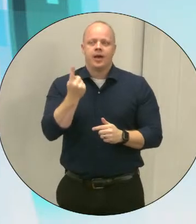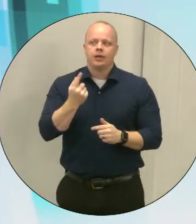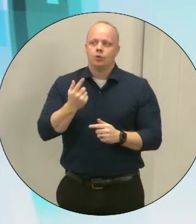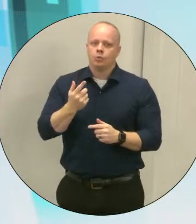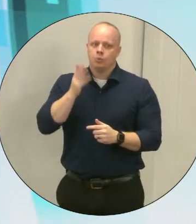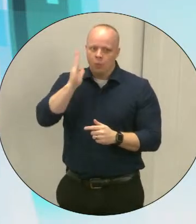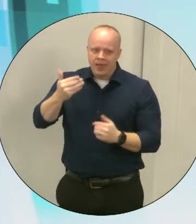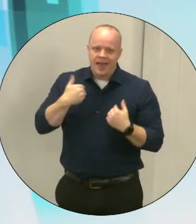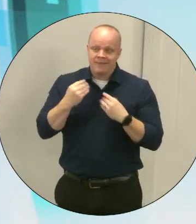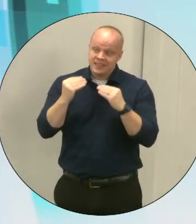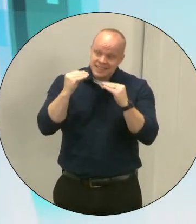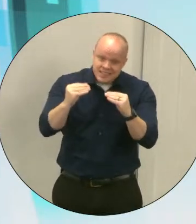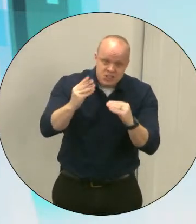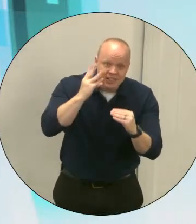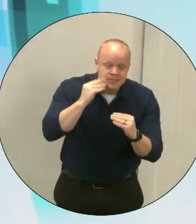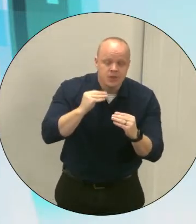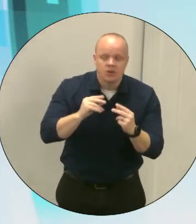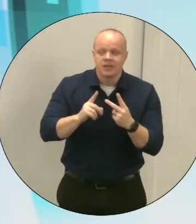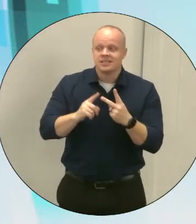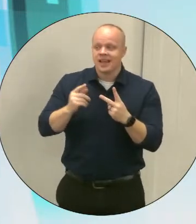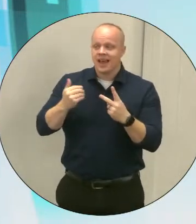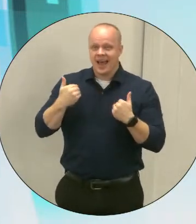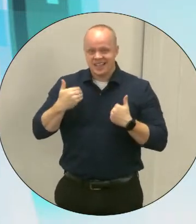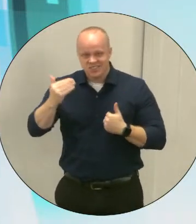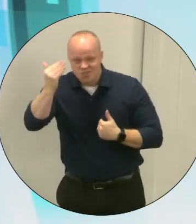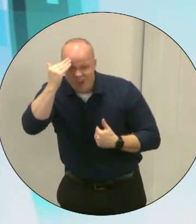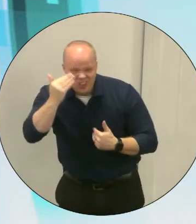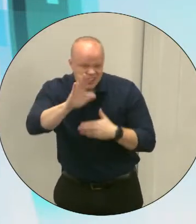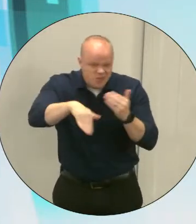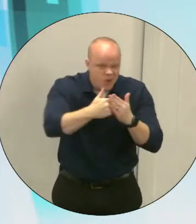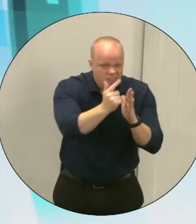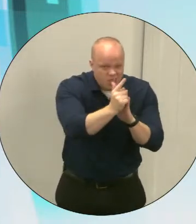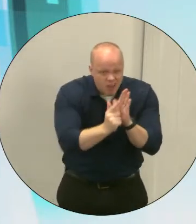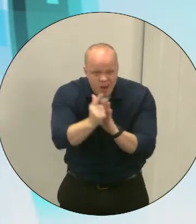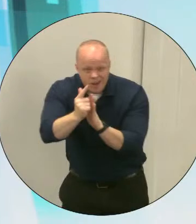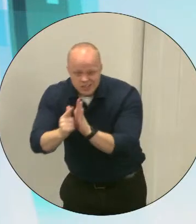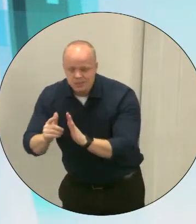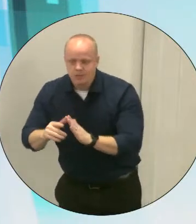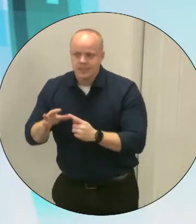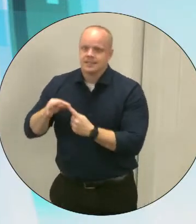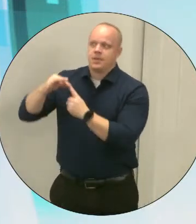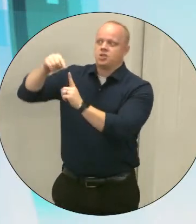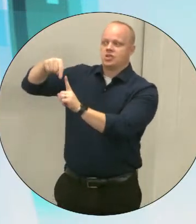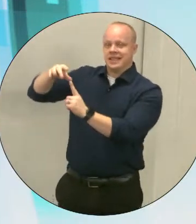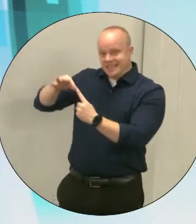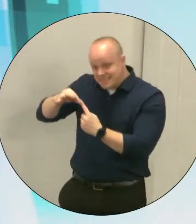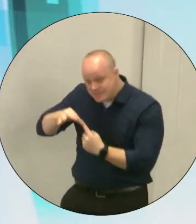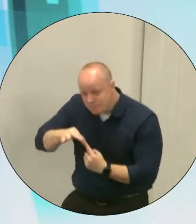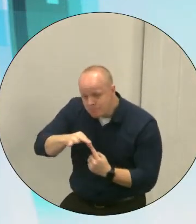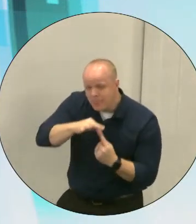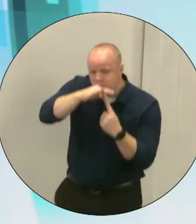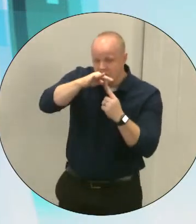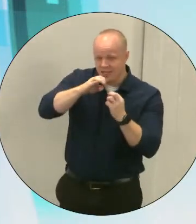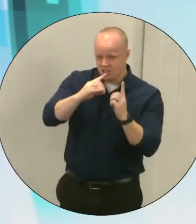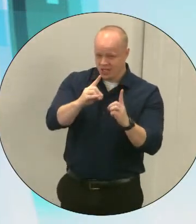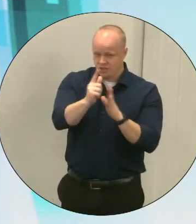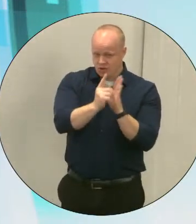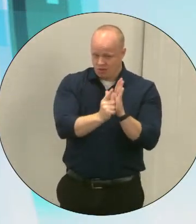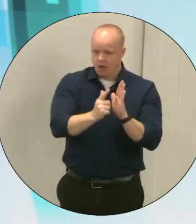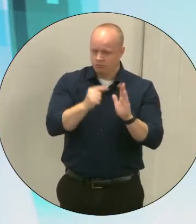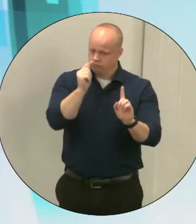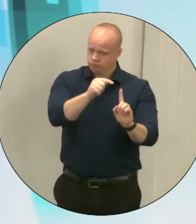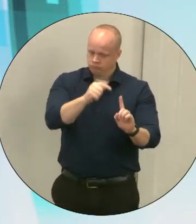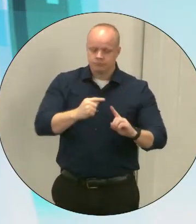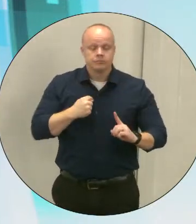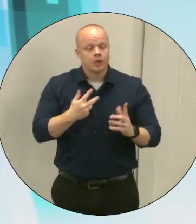to have teaching experience, has knowledge of the laws, especially special education law, and I want